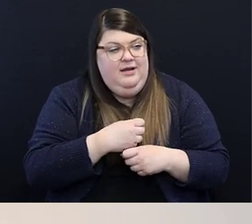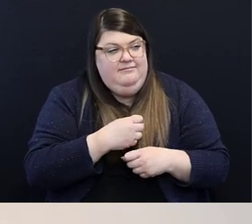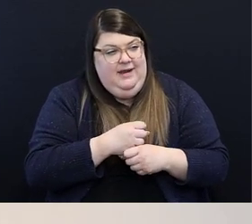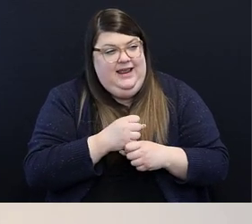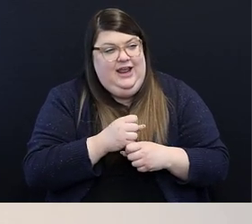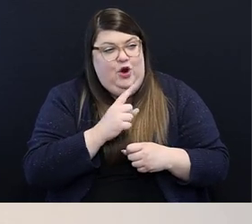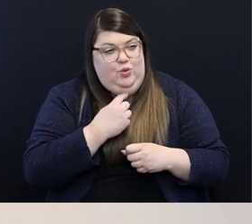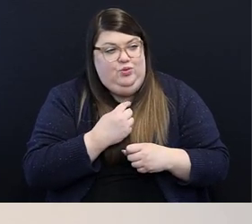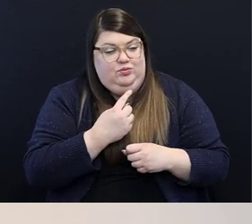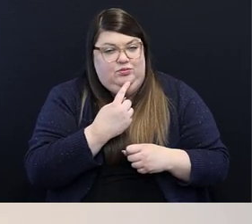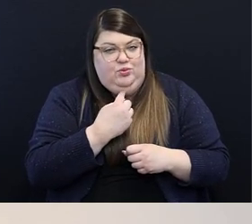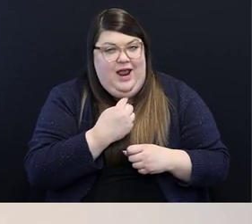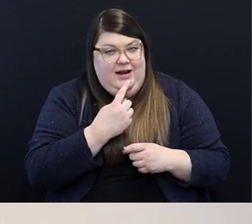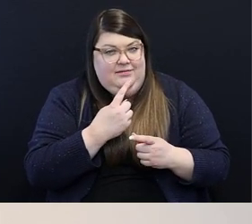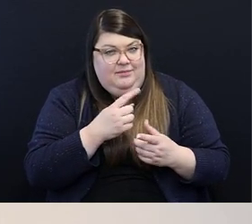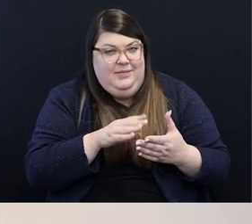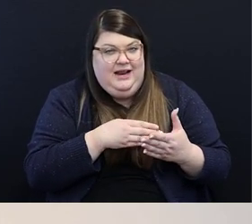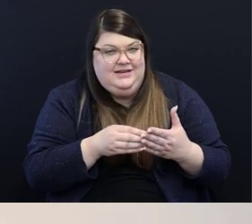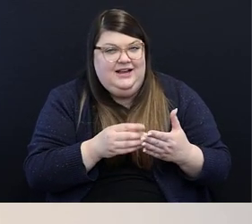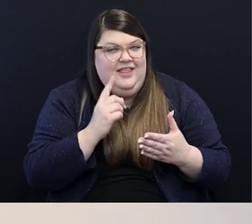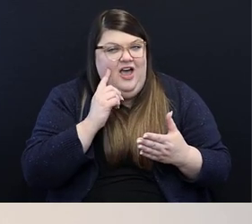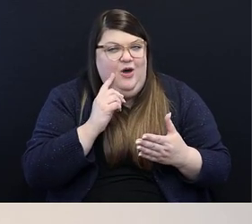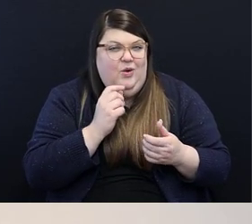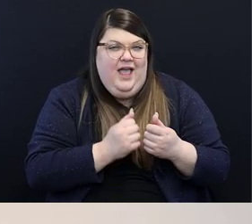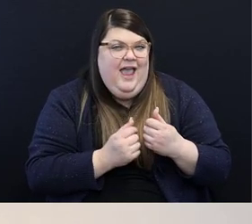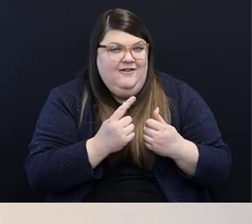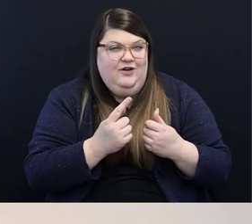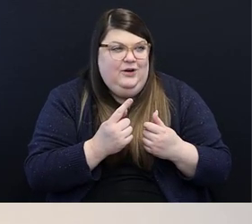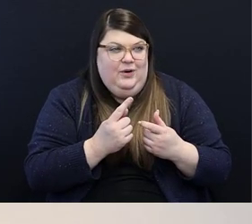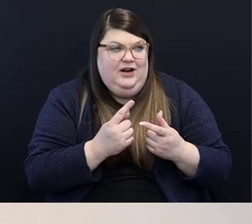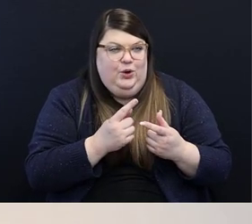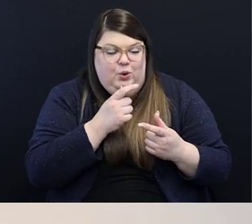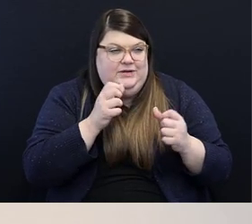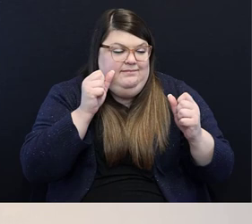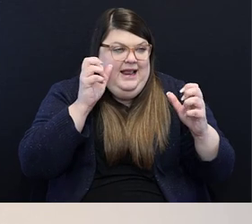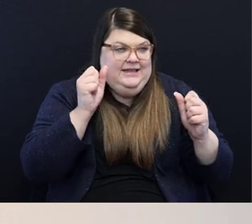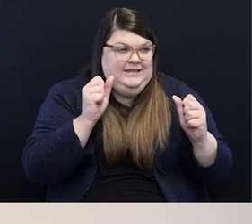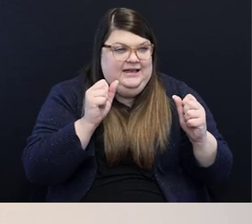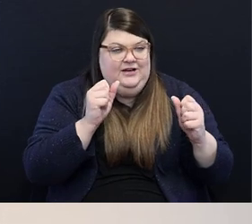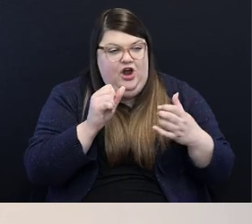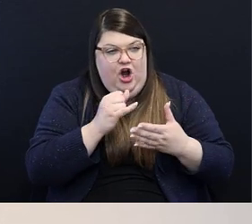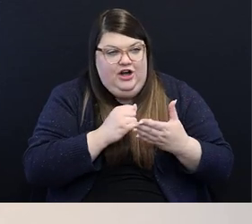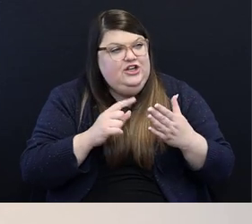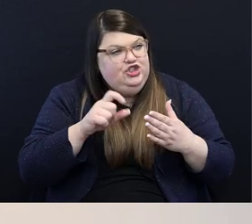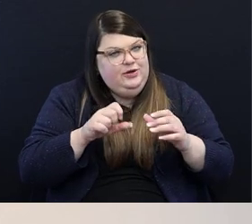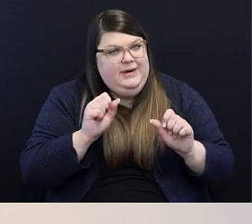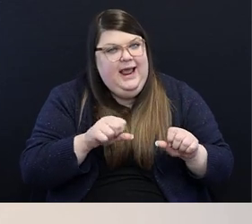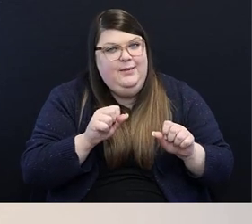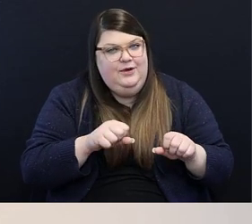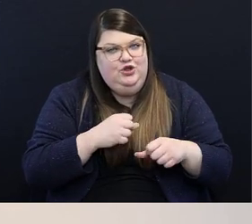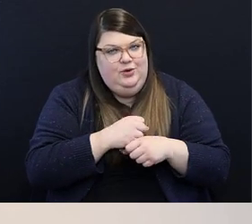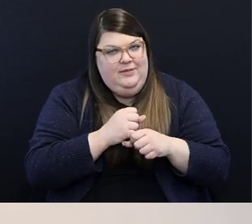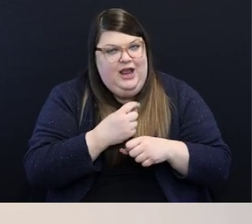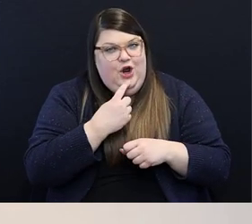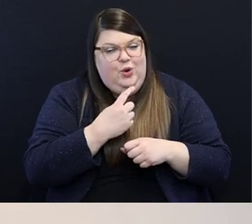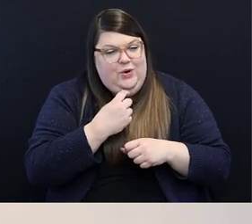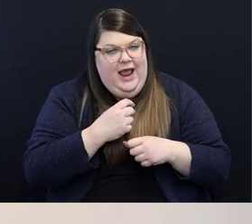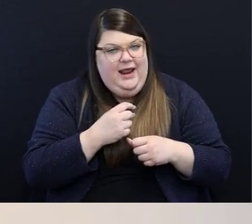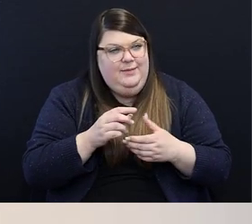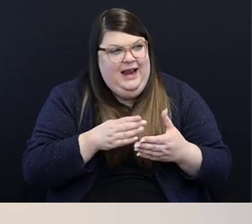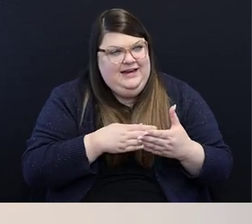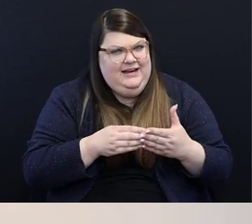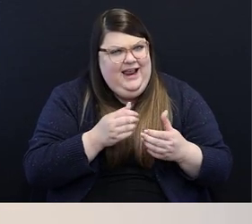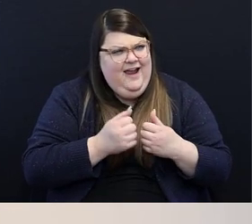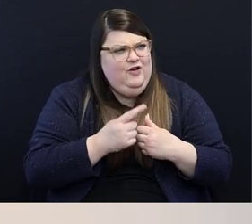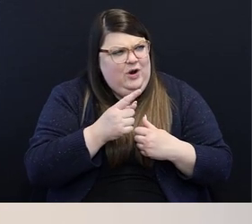was like, well, you know, every amazing artist should be able to make a red painting. Like, that should be like what you should be able to do. You know, like, if you're